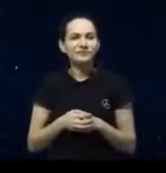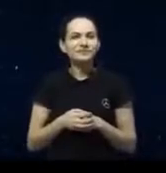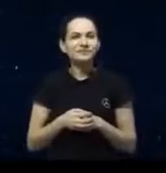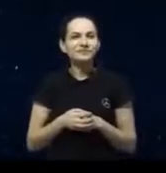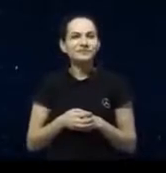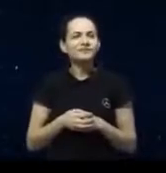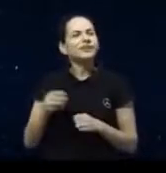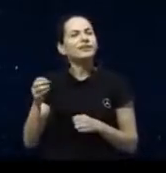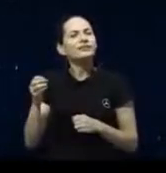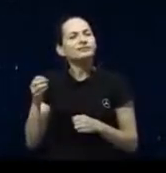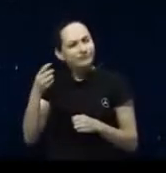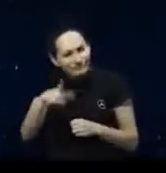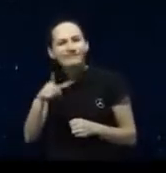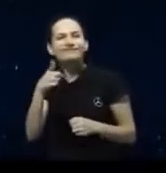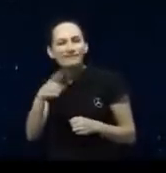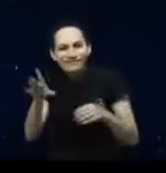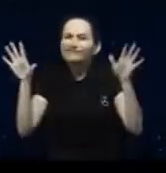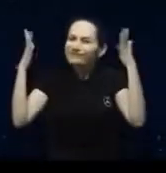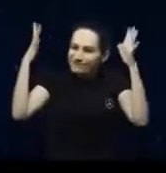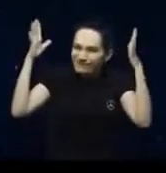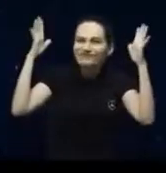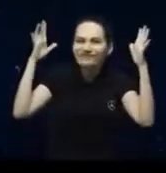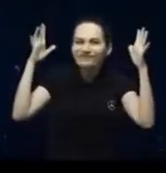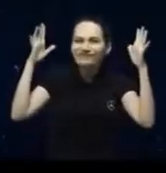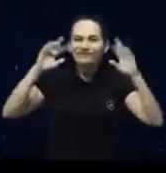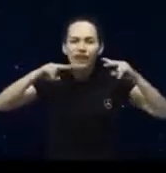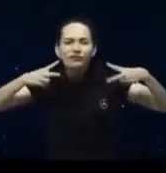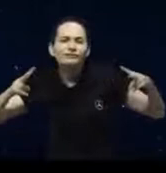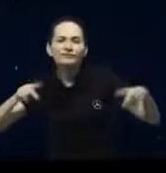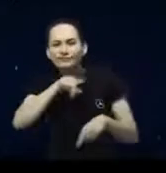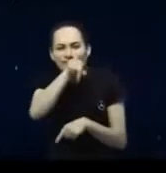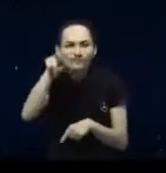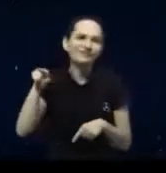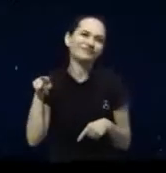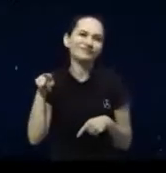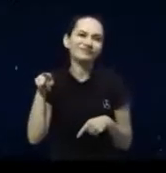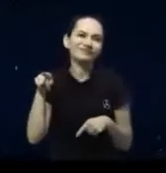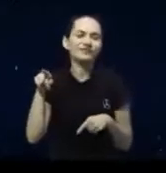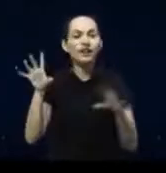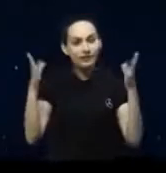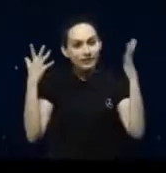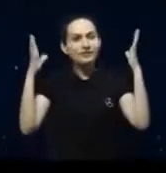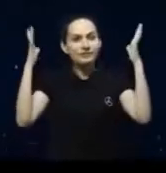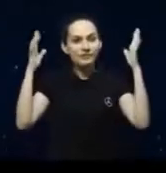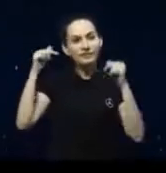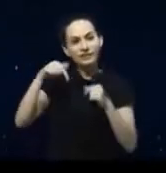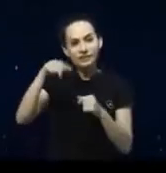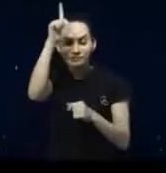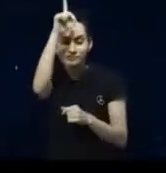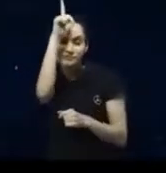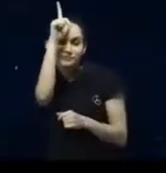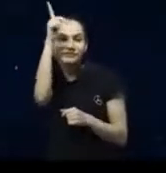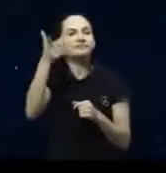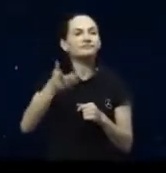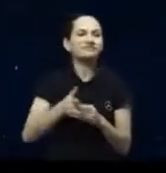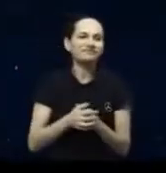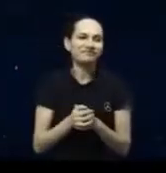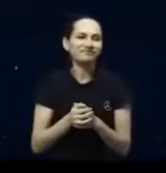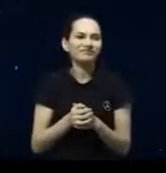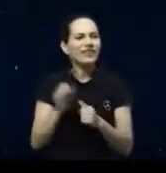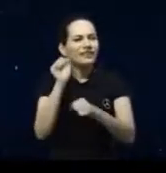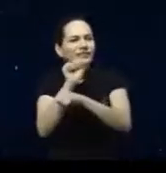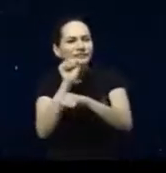work again And relaxation and I would you lie with you will study